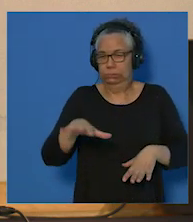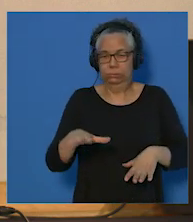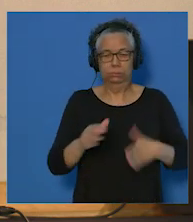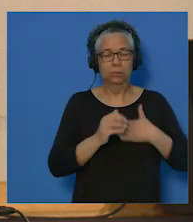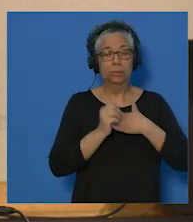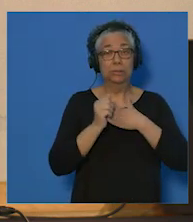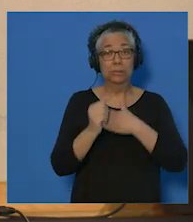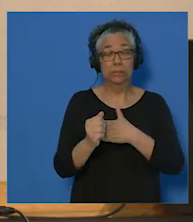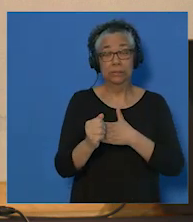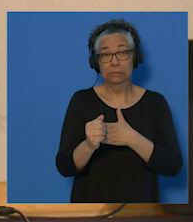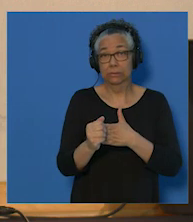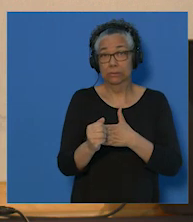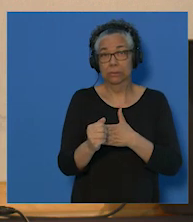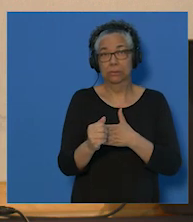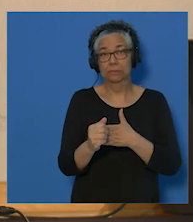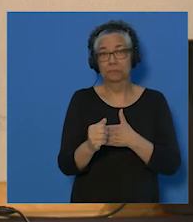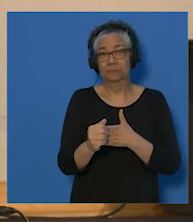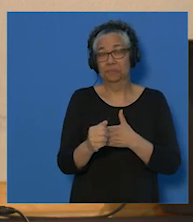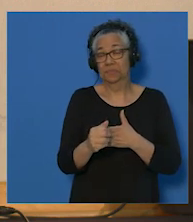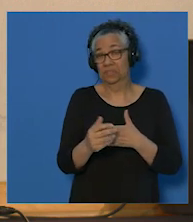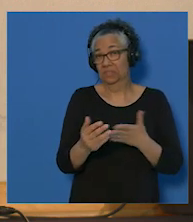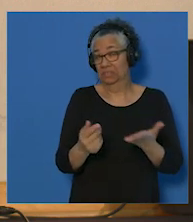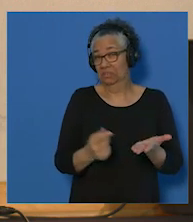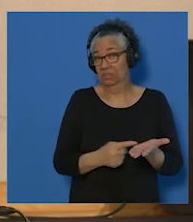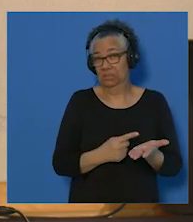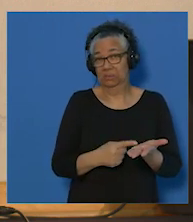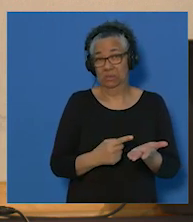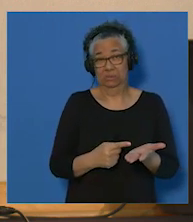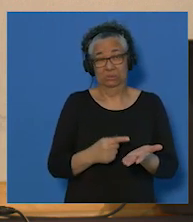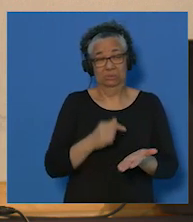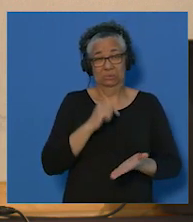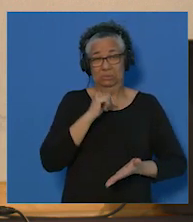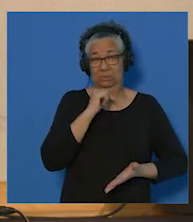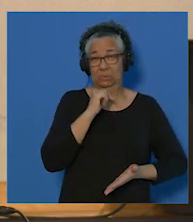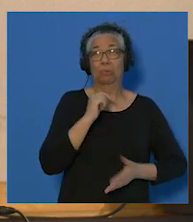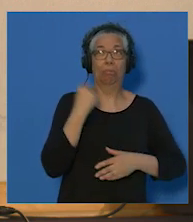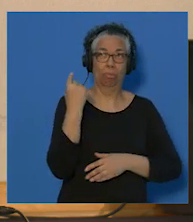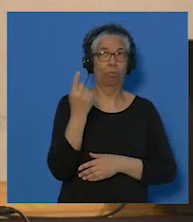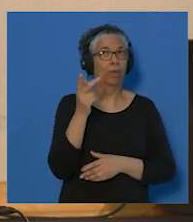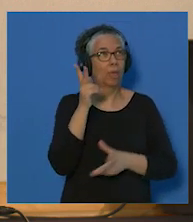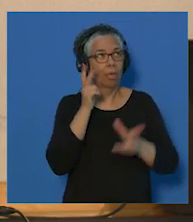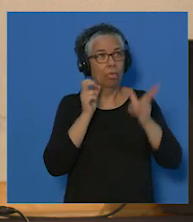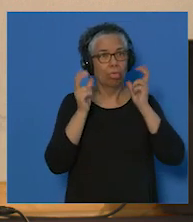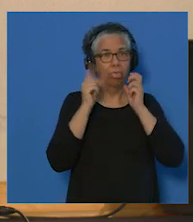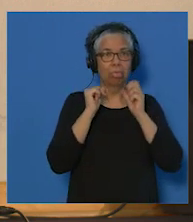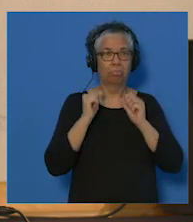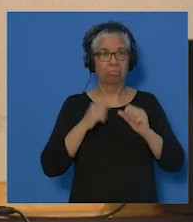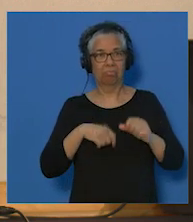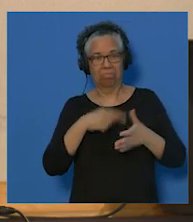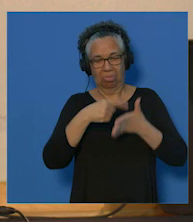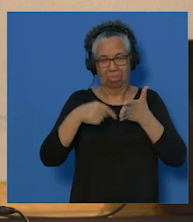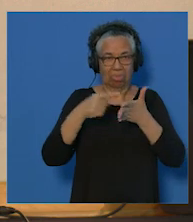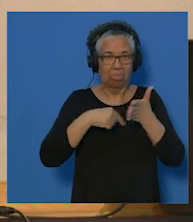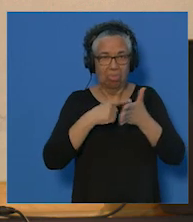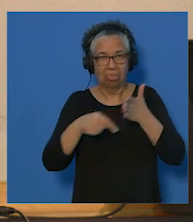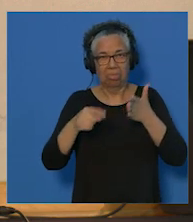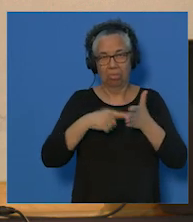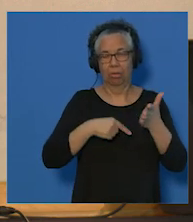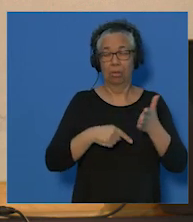times will not be spared the scathing of criticism. But what is